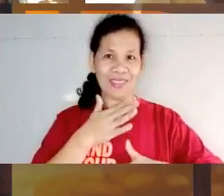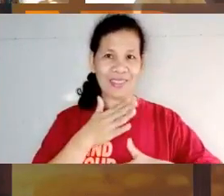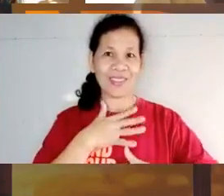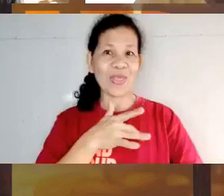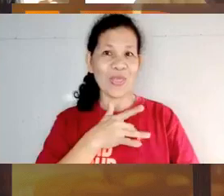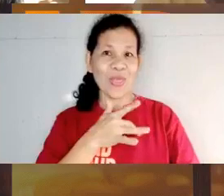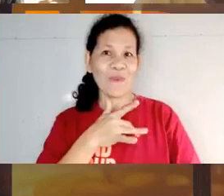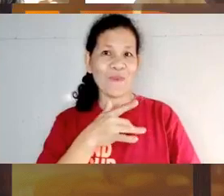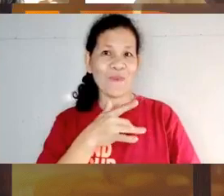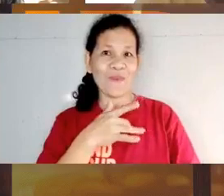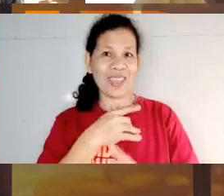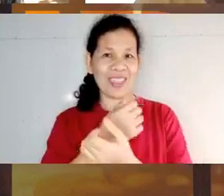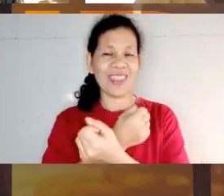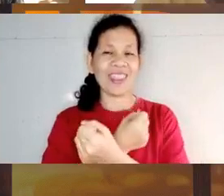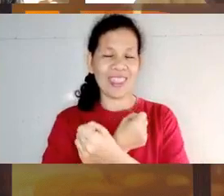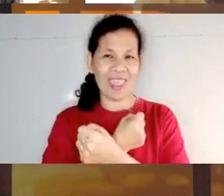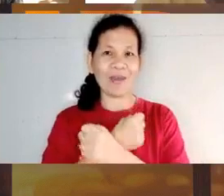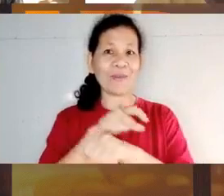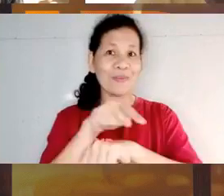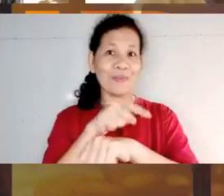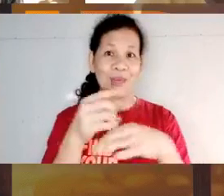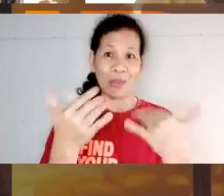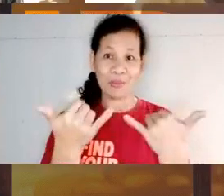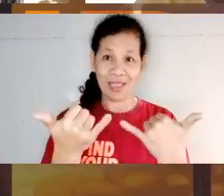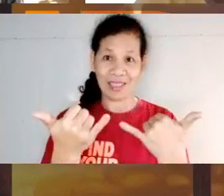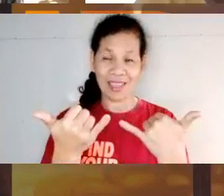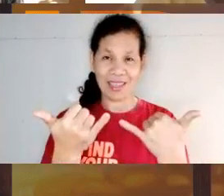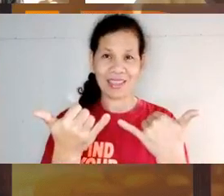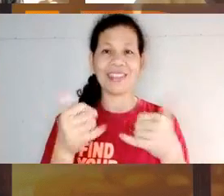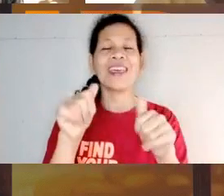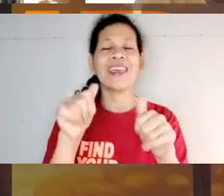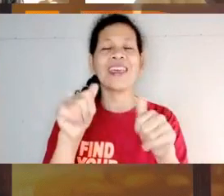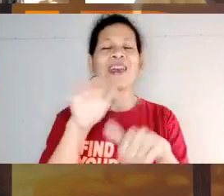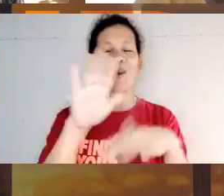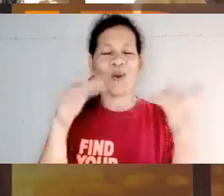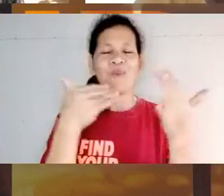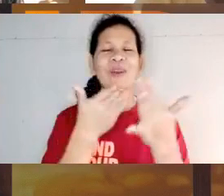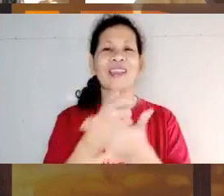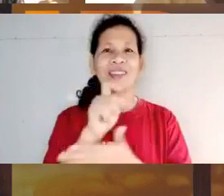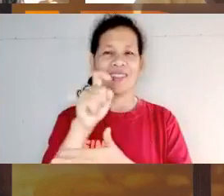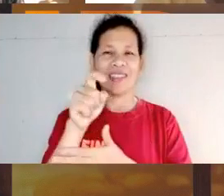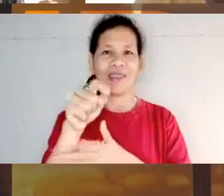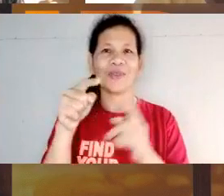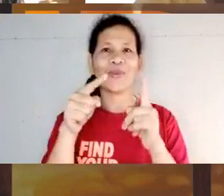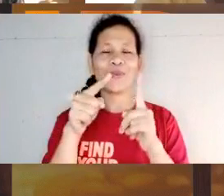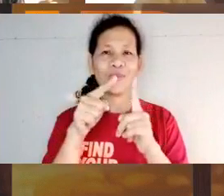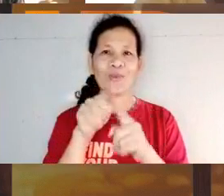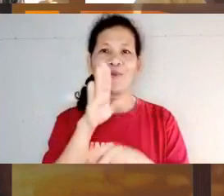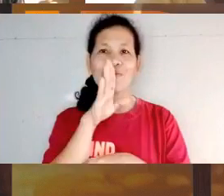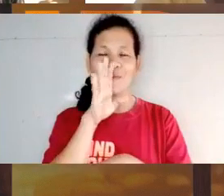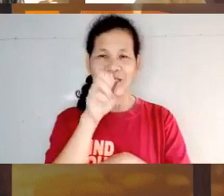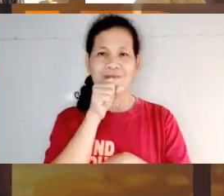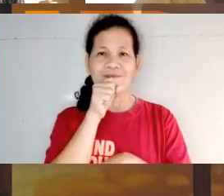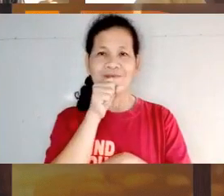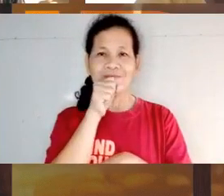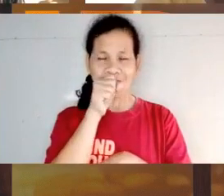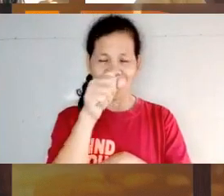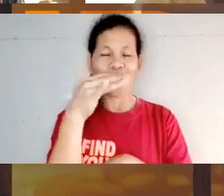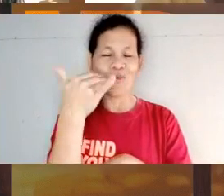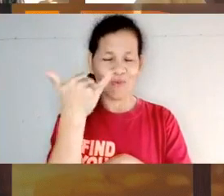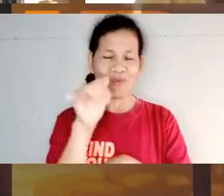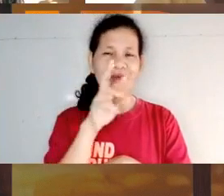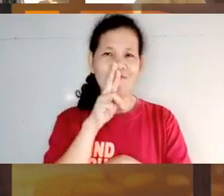love, lalo na sa panahon ngayon. Everybody would like to be assured that they are loved.